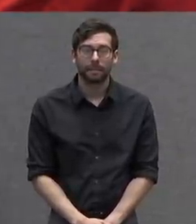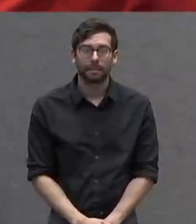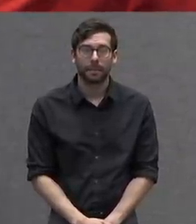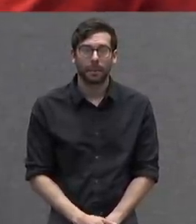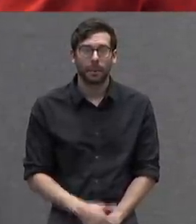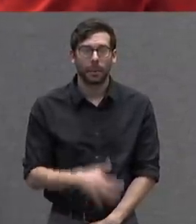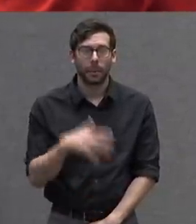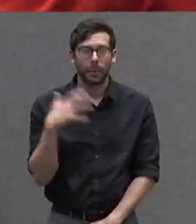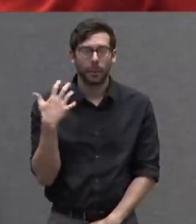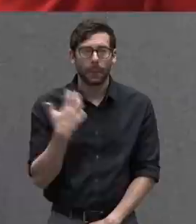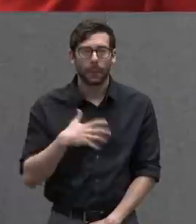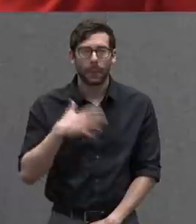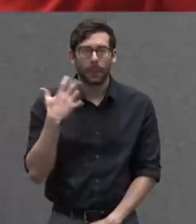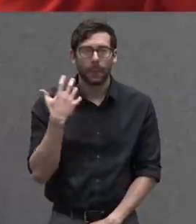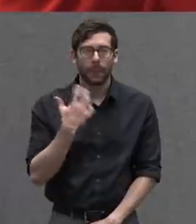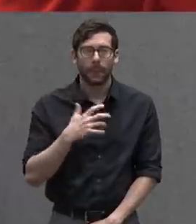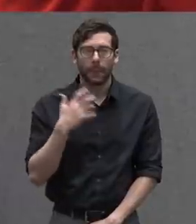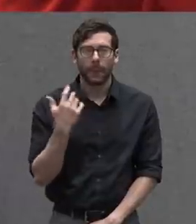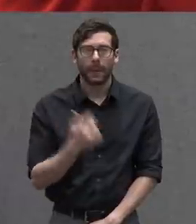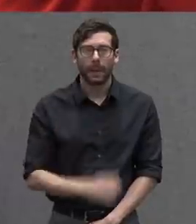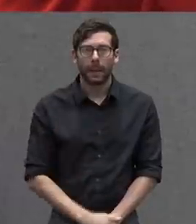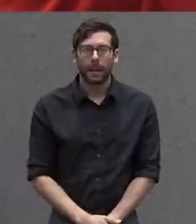Whoa.